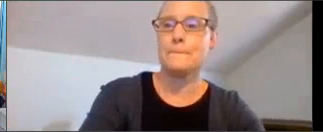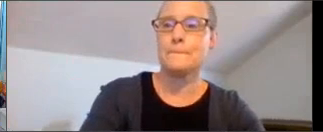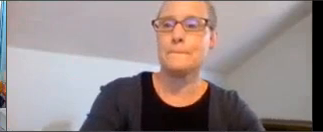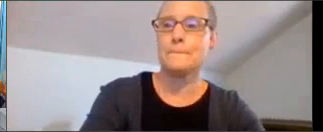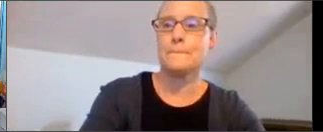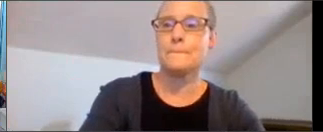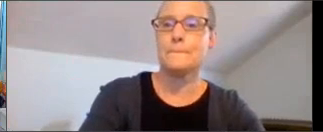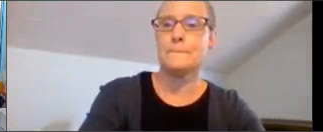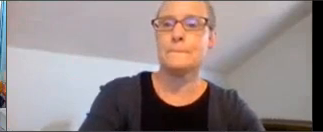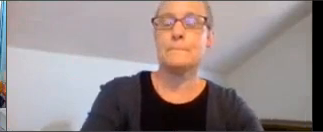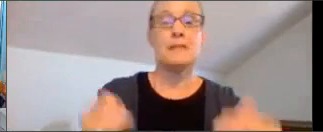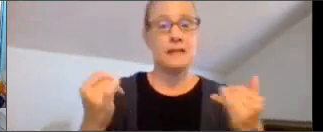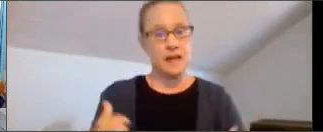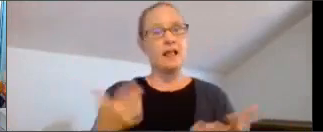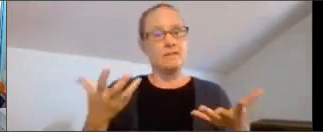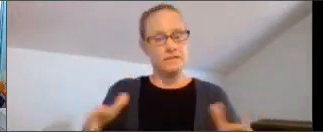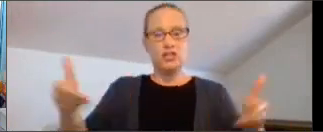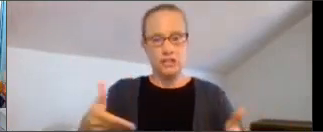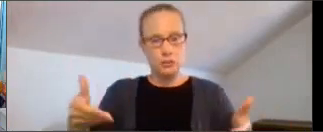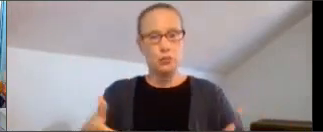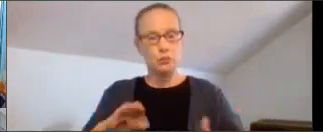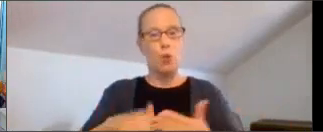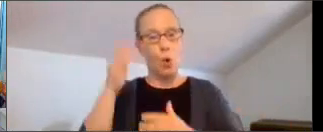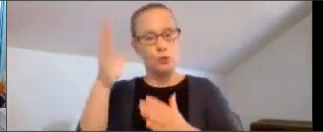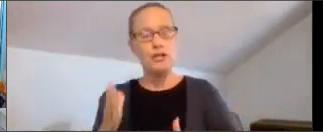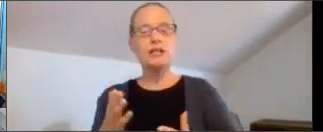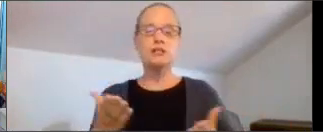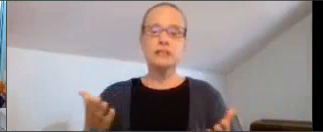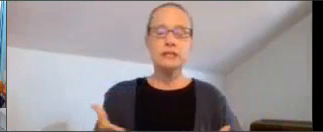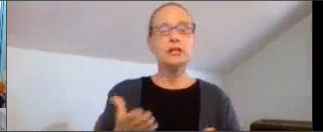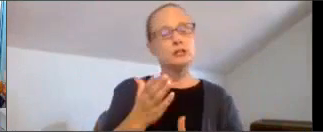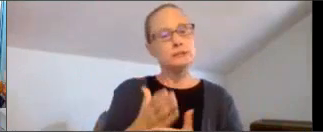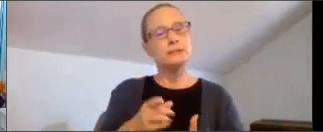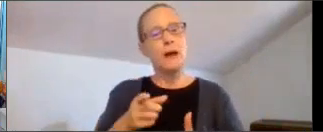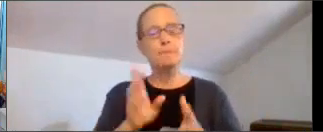And now that we have met our presenters, here are some observations.